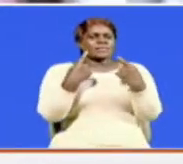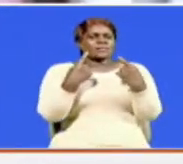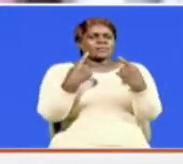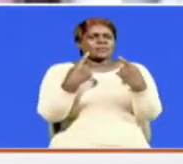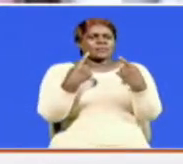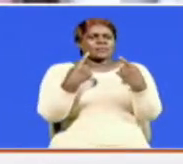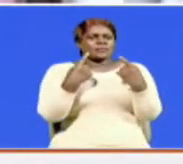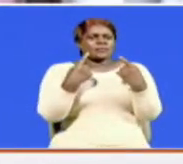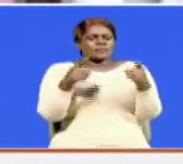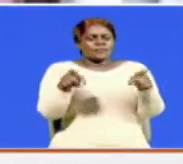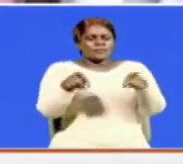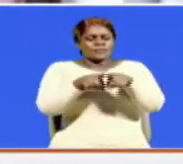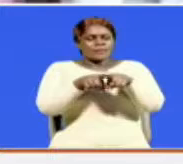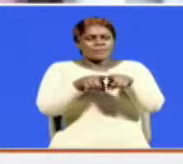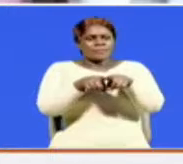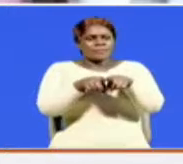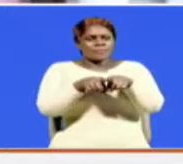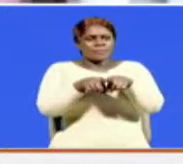and